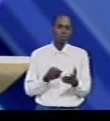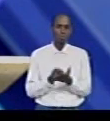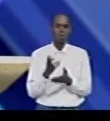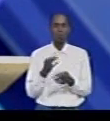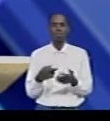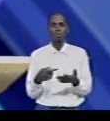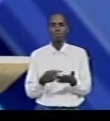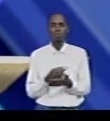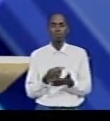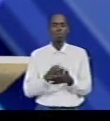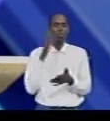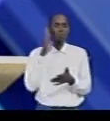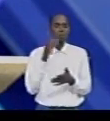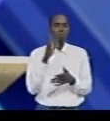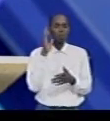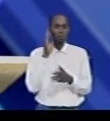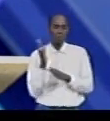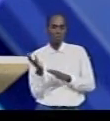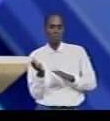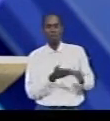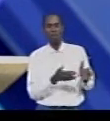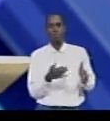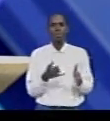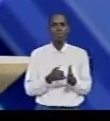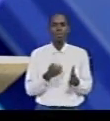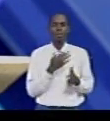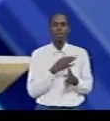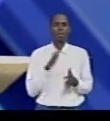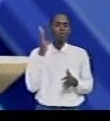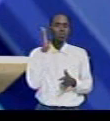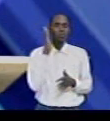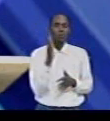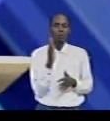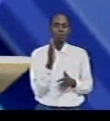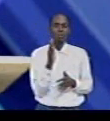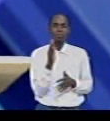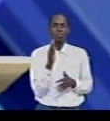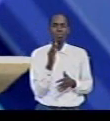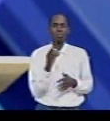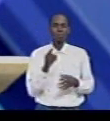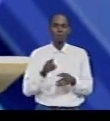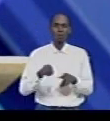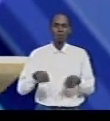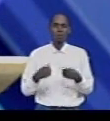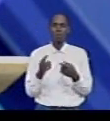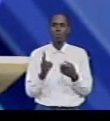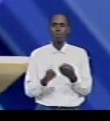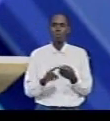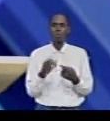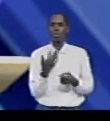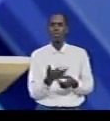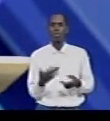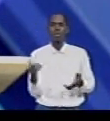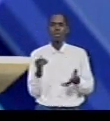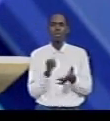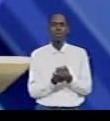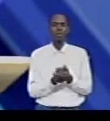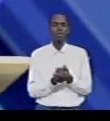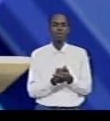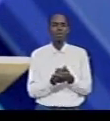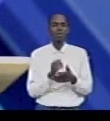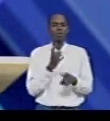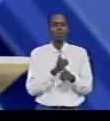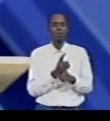the Lord wants you to say and stand upon and do, and you get into things that will just please